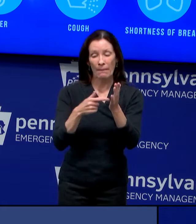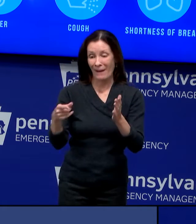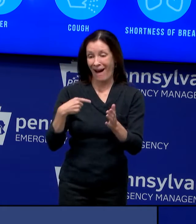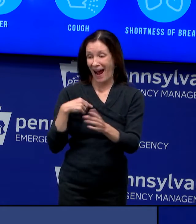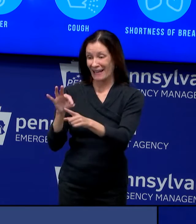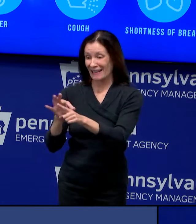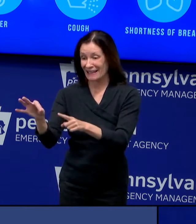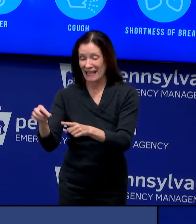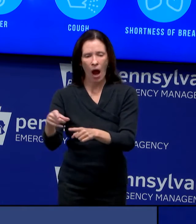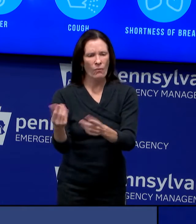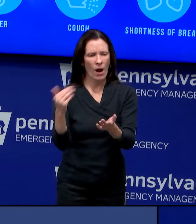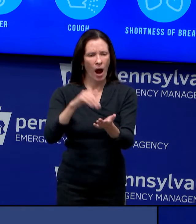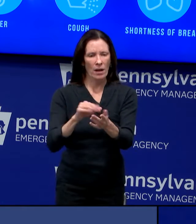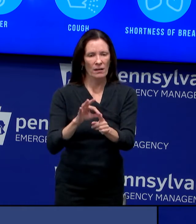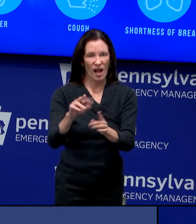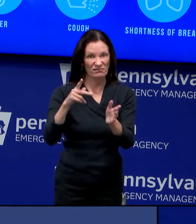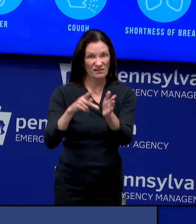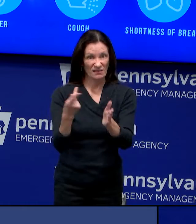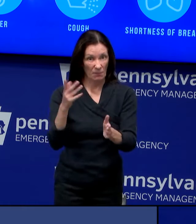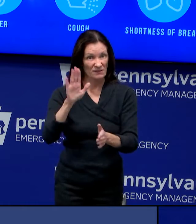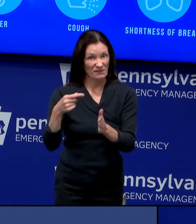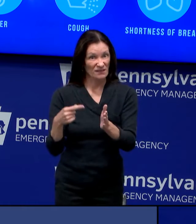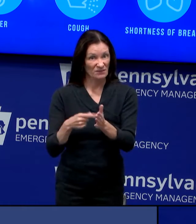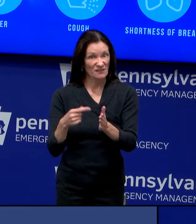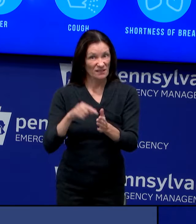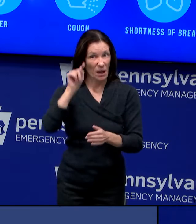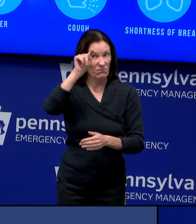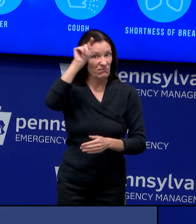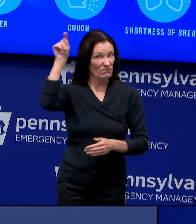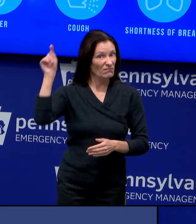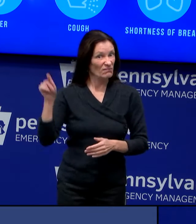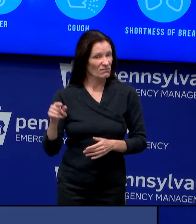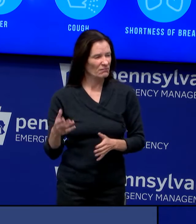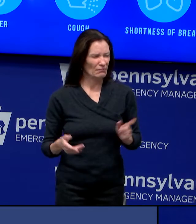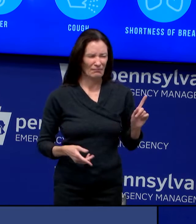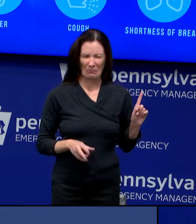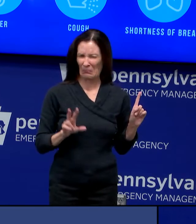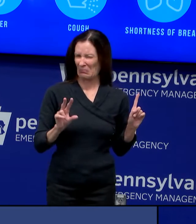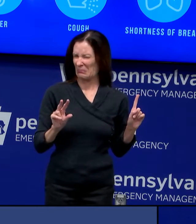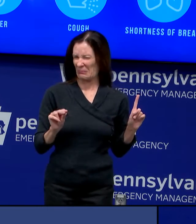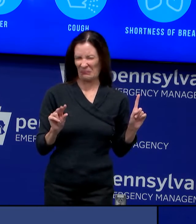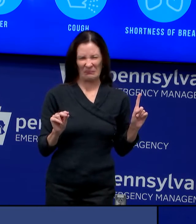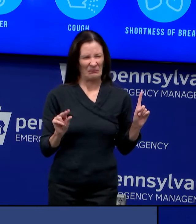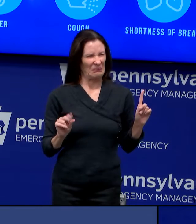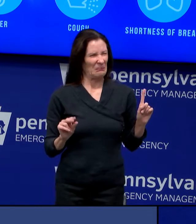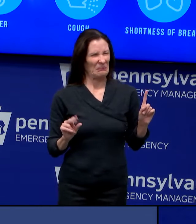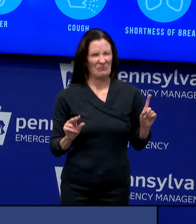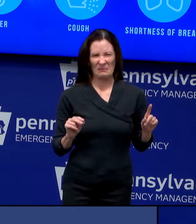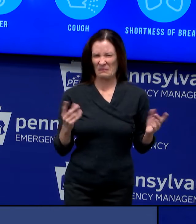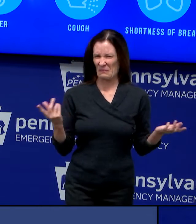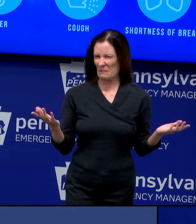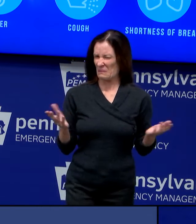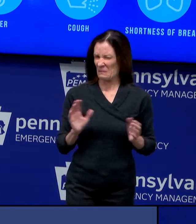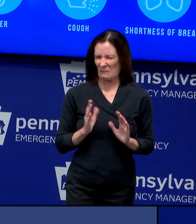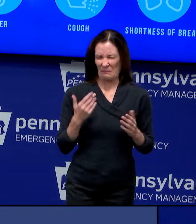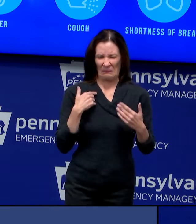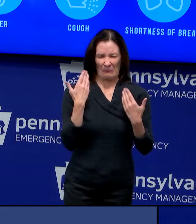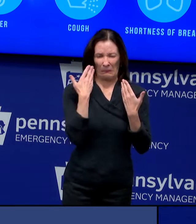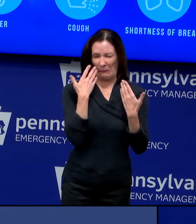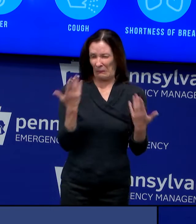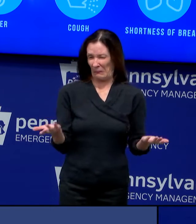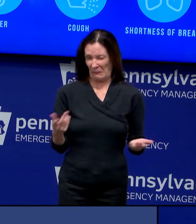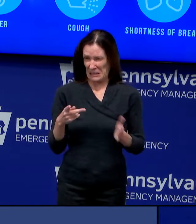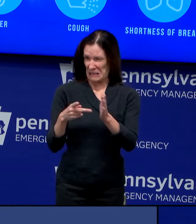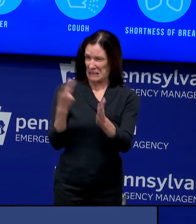homes are a large percentage of COVID illnesses, would the governor consider removing those numbers from the 50 per 100,000 count for